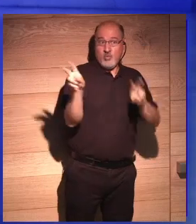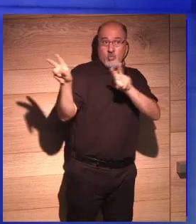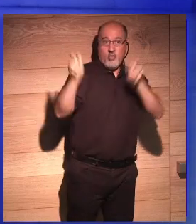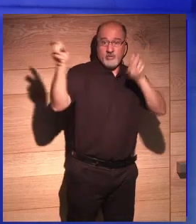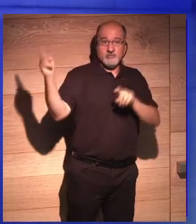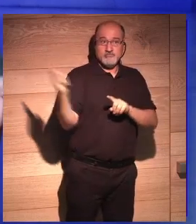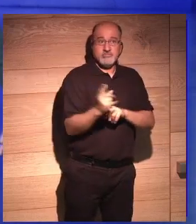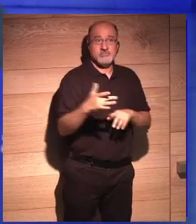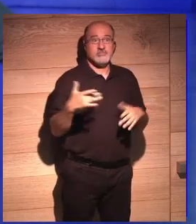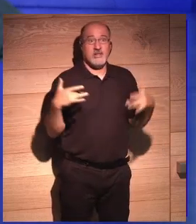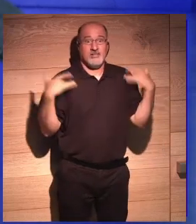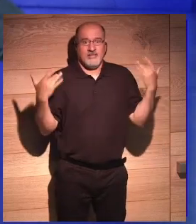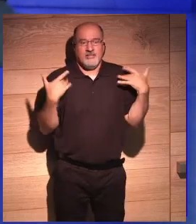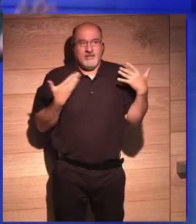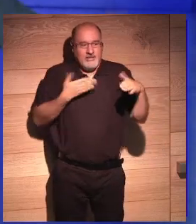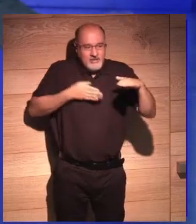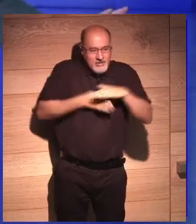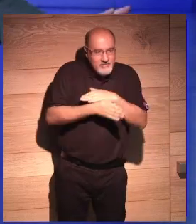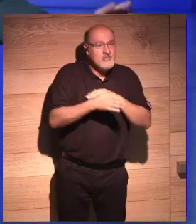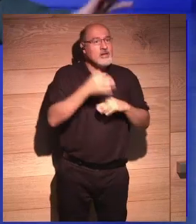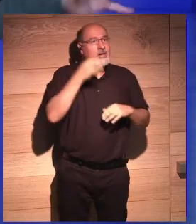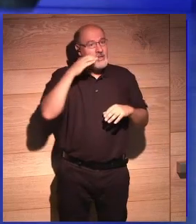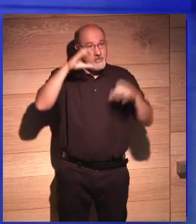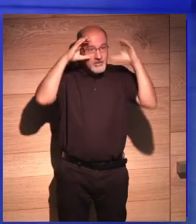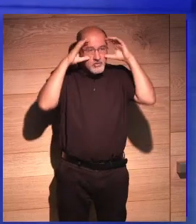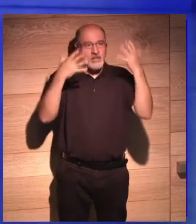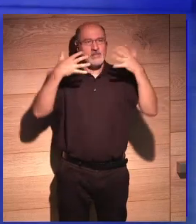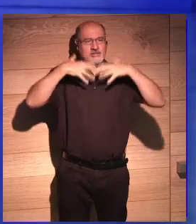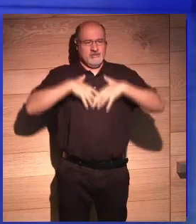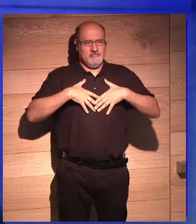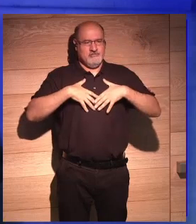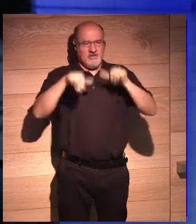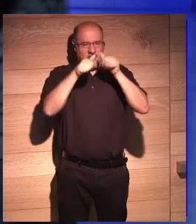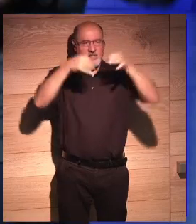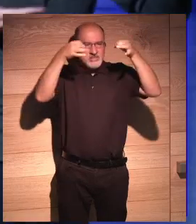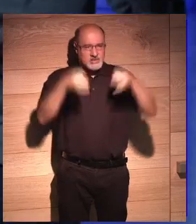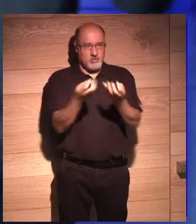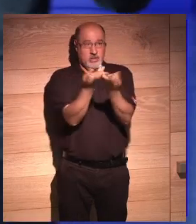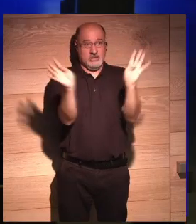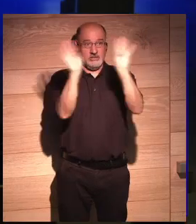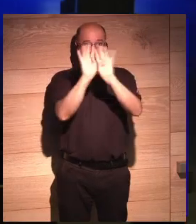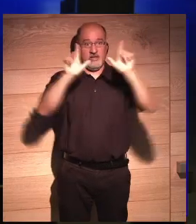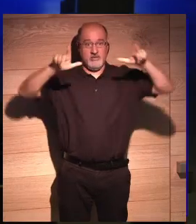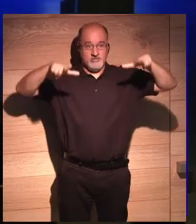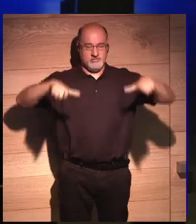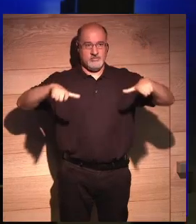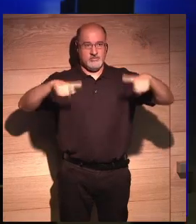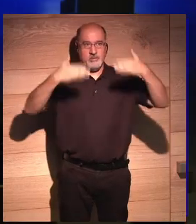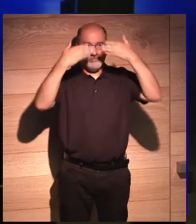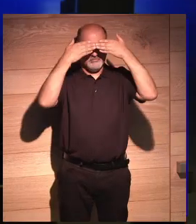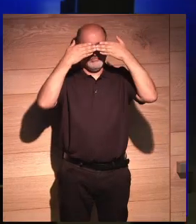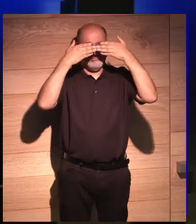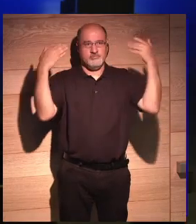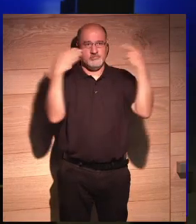VR, to engage confidently in a space where they're essentially blindfolded and walking around with their hands